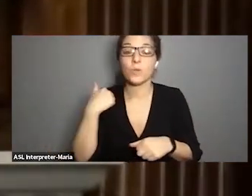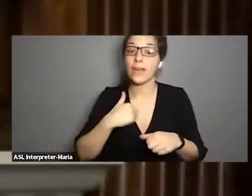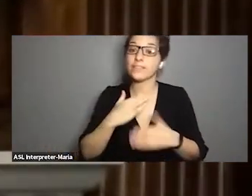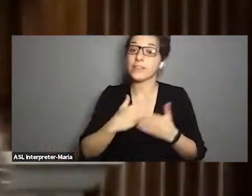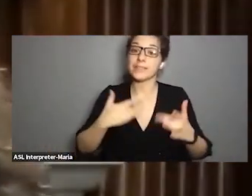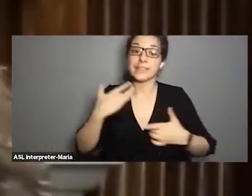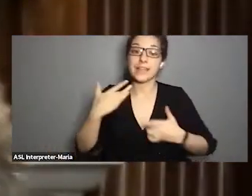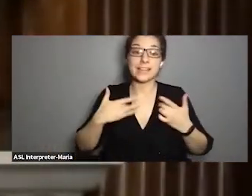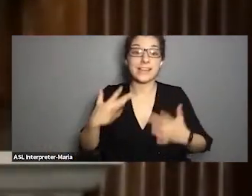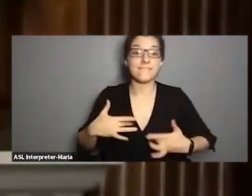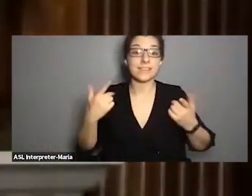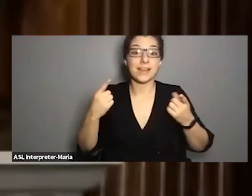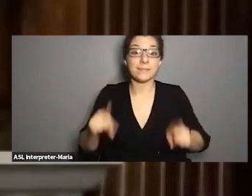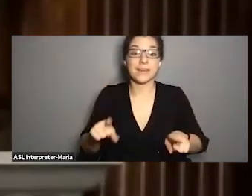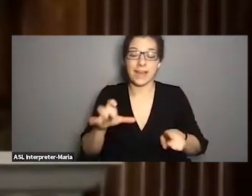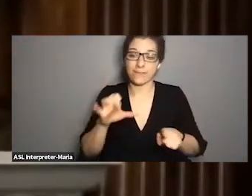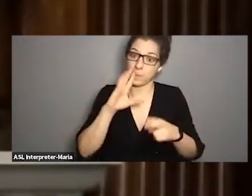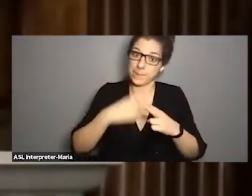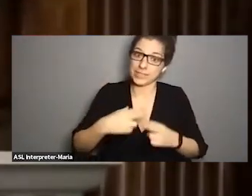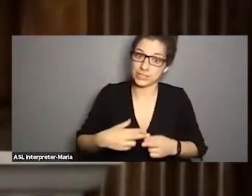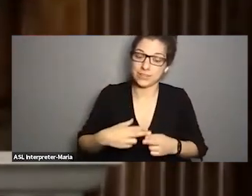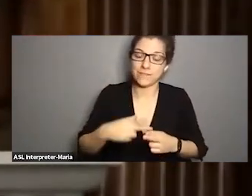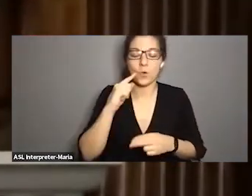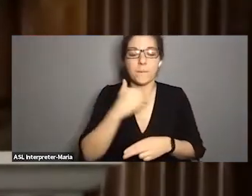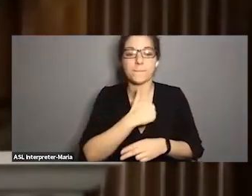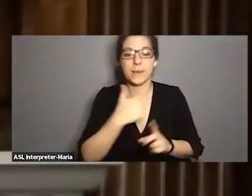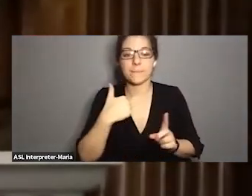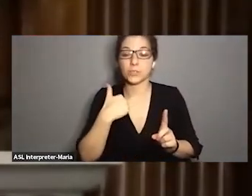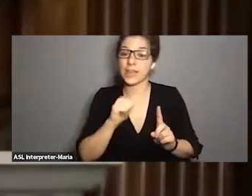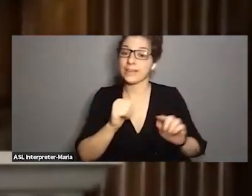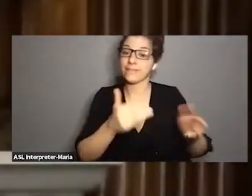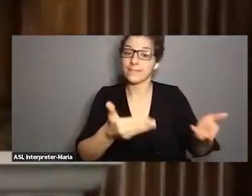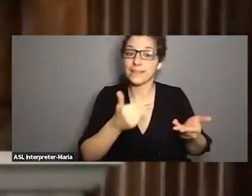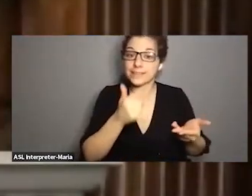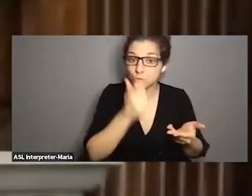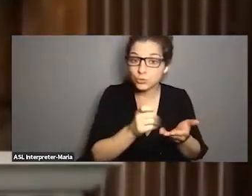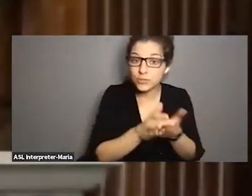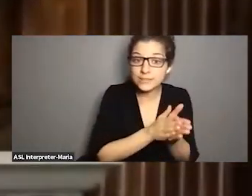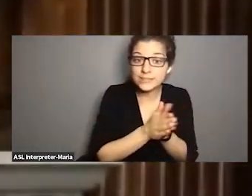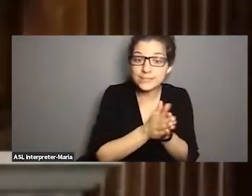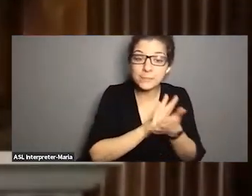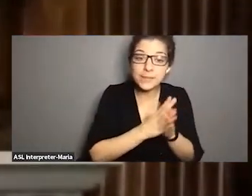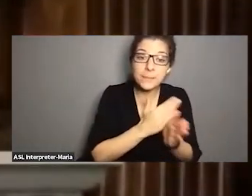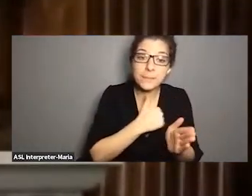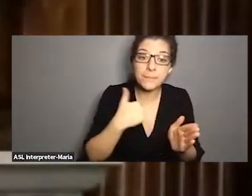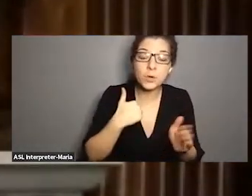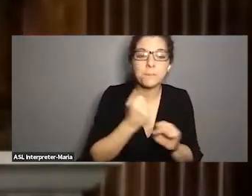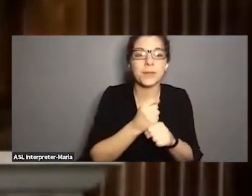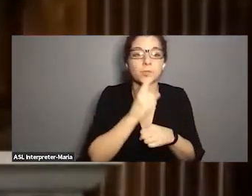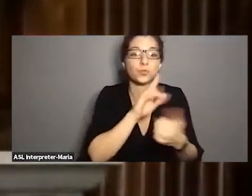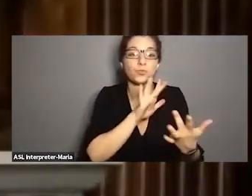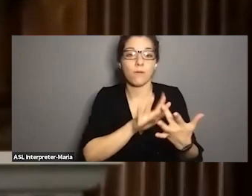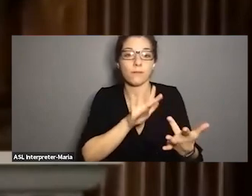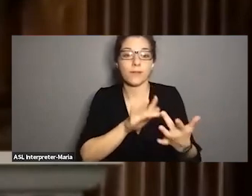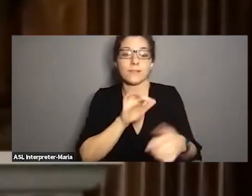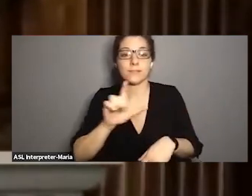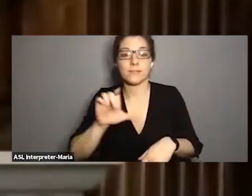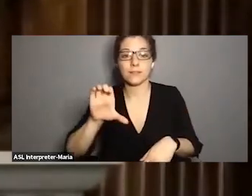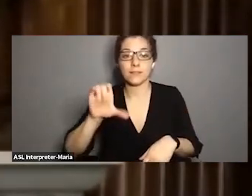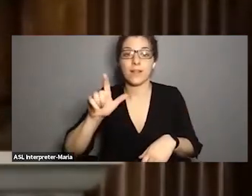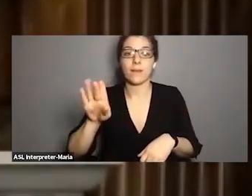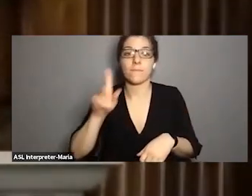so I can't help but mention those. So for our members and any guests who are interested in becoming a member, please be sure to contact the club for